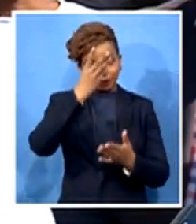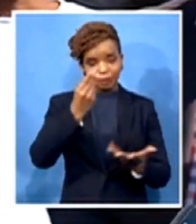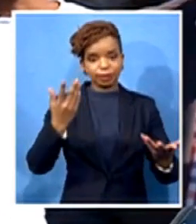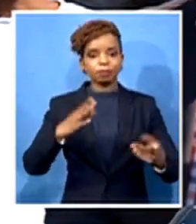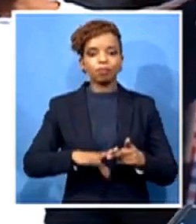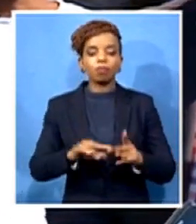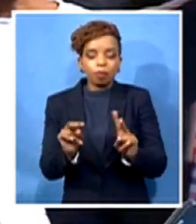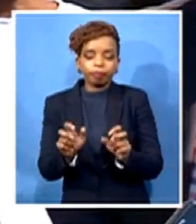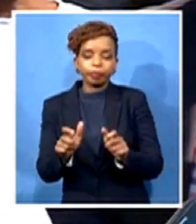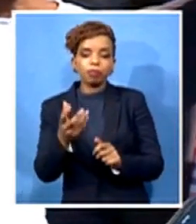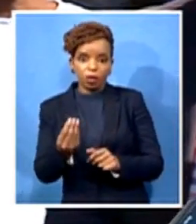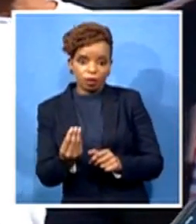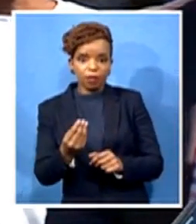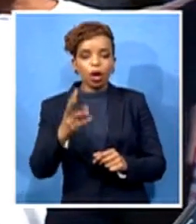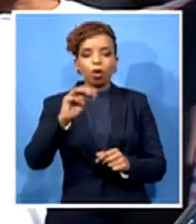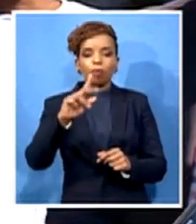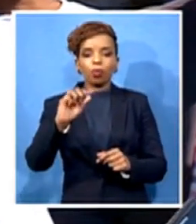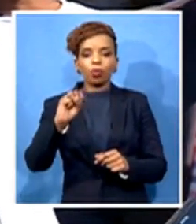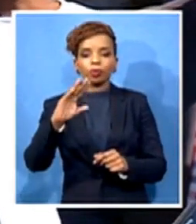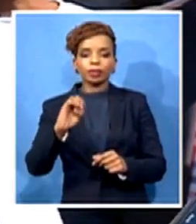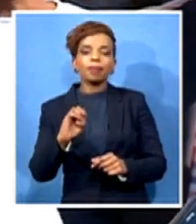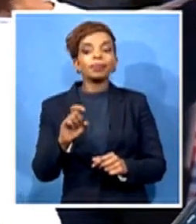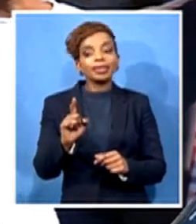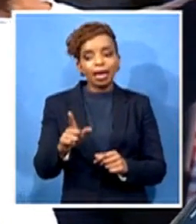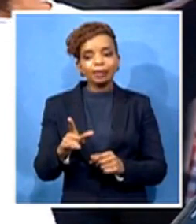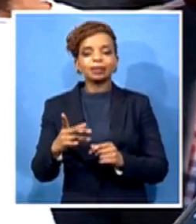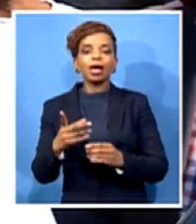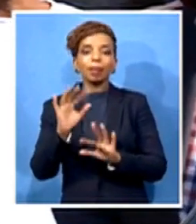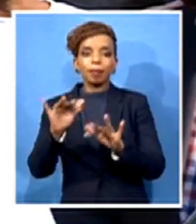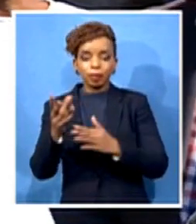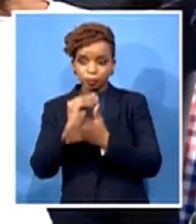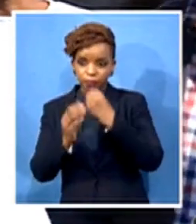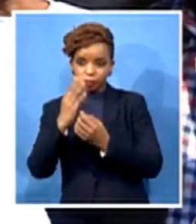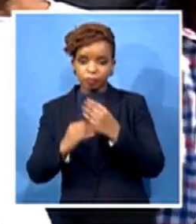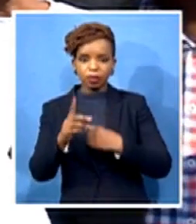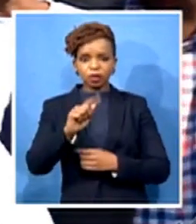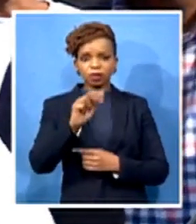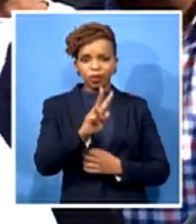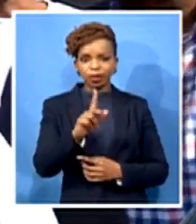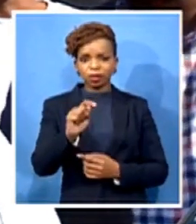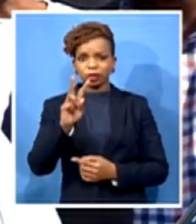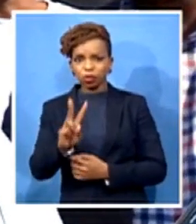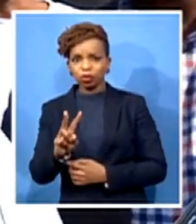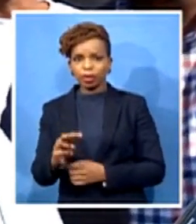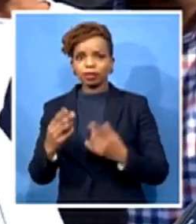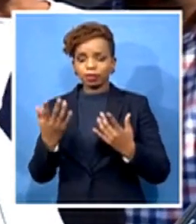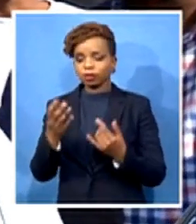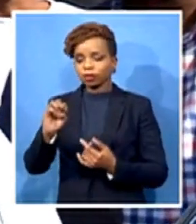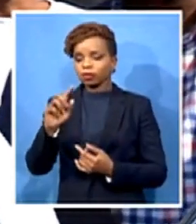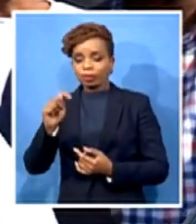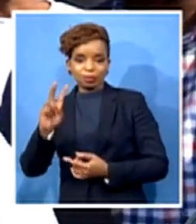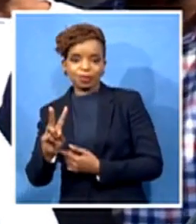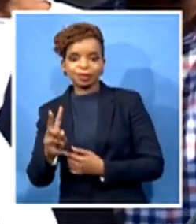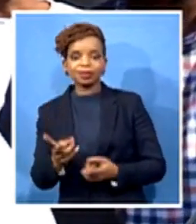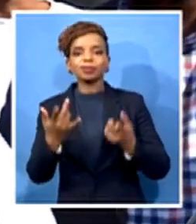station which gives lessons, TV1, TV2, ETV, and everybody giving the lesson. But as the teachers or education sector, we